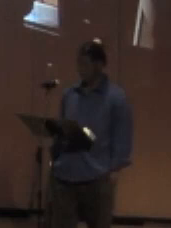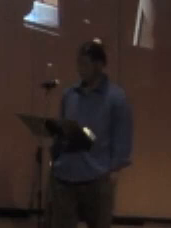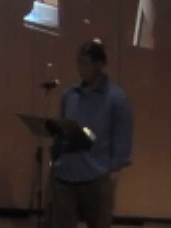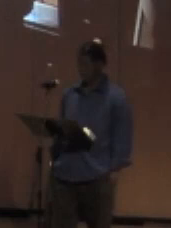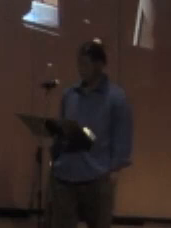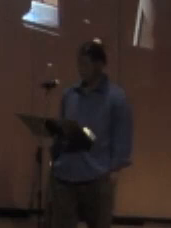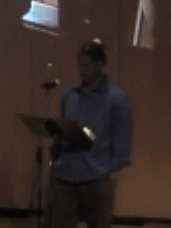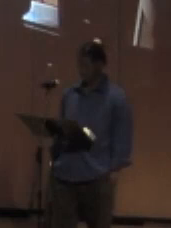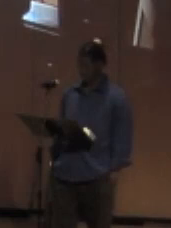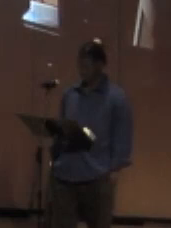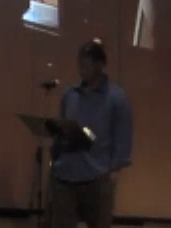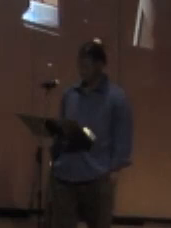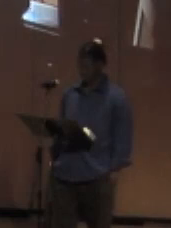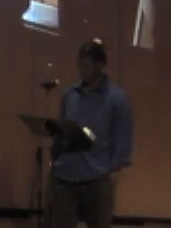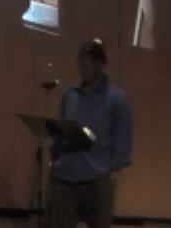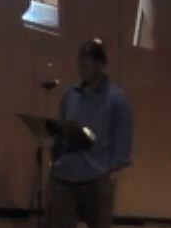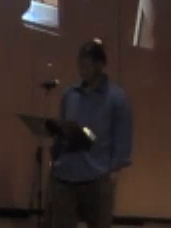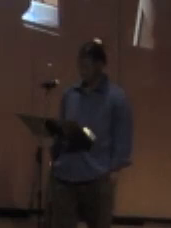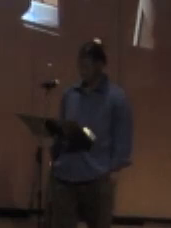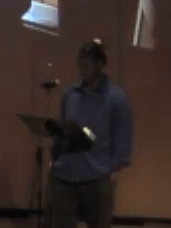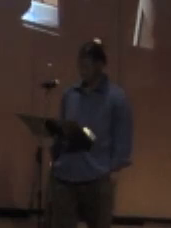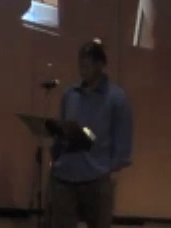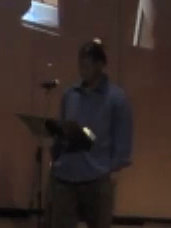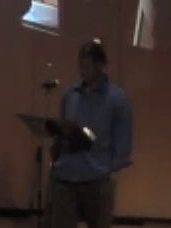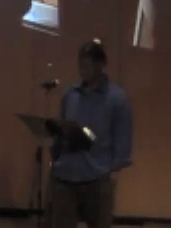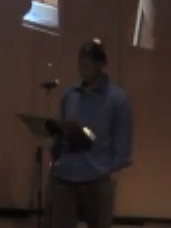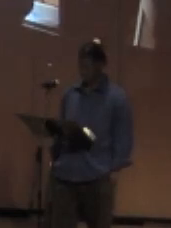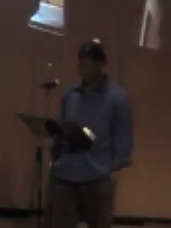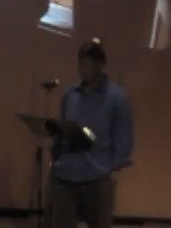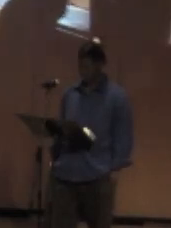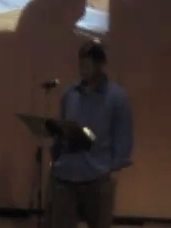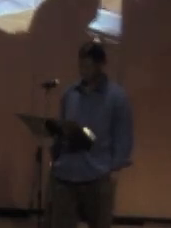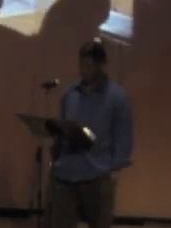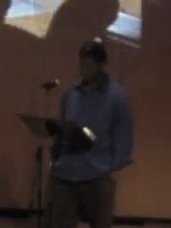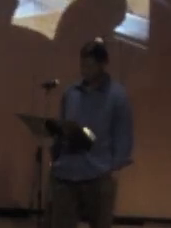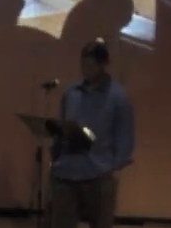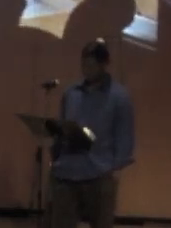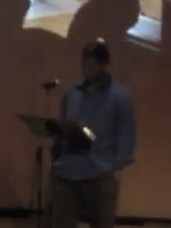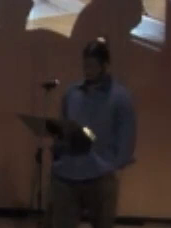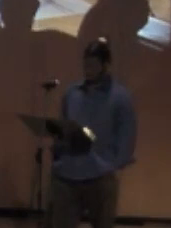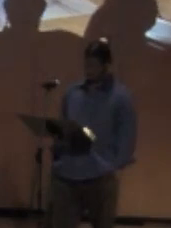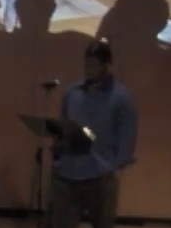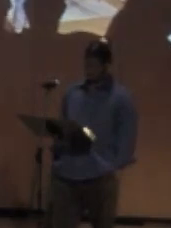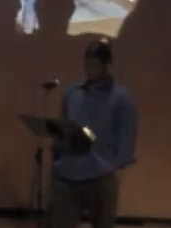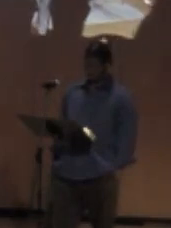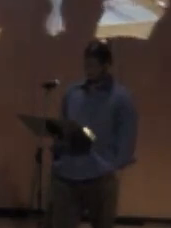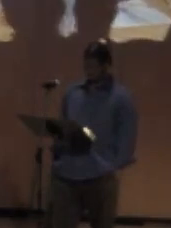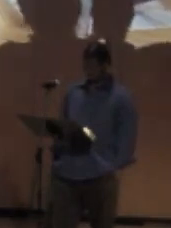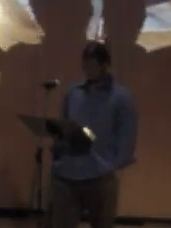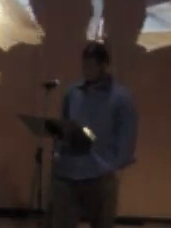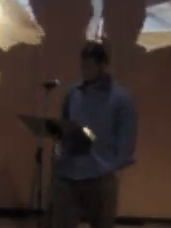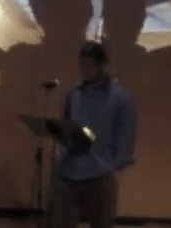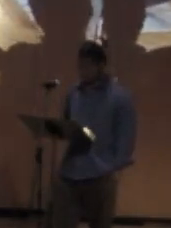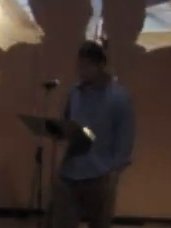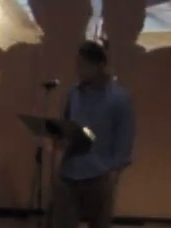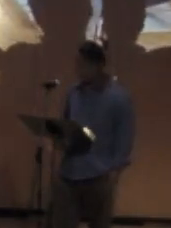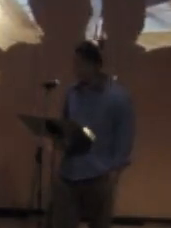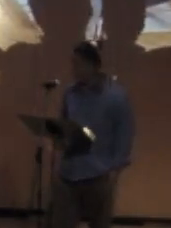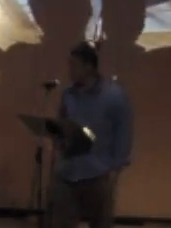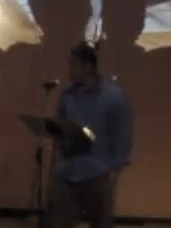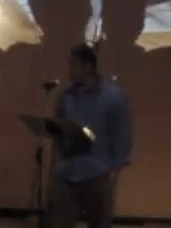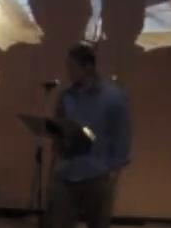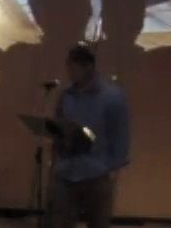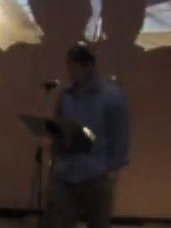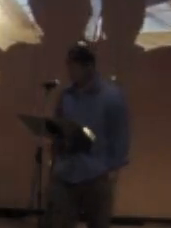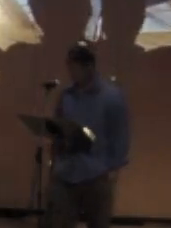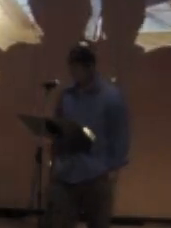know I Haven a clue I guess he does in a way I don't know shouldn't we get out of